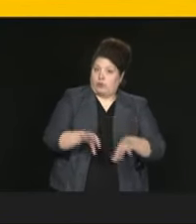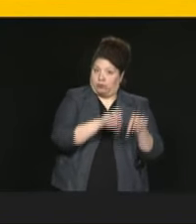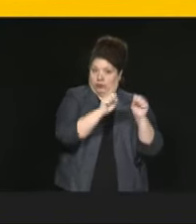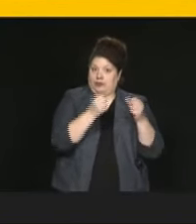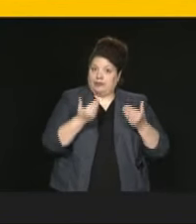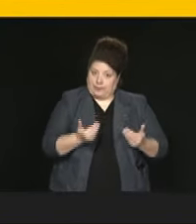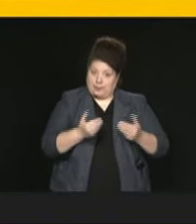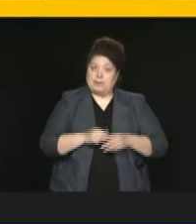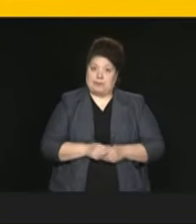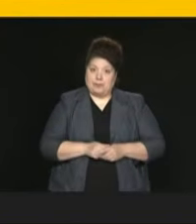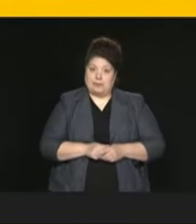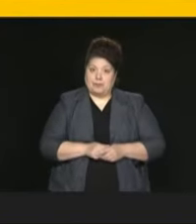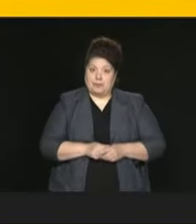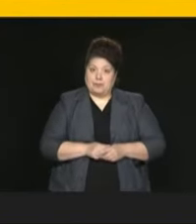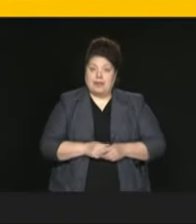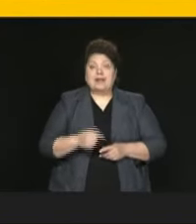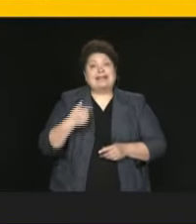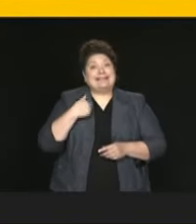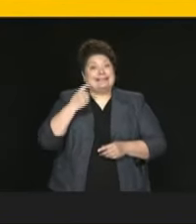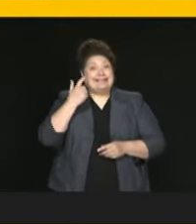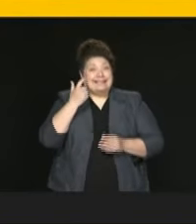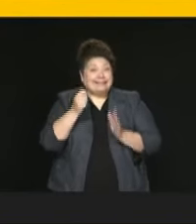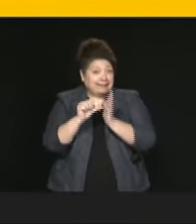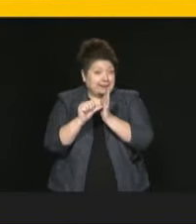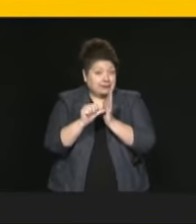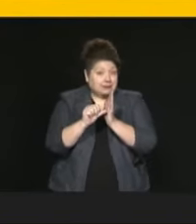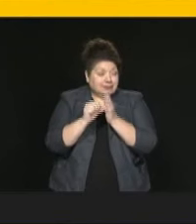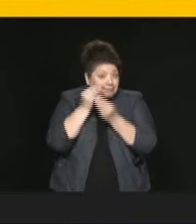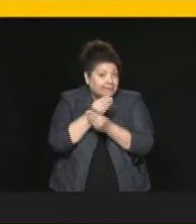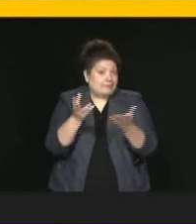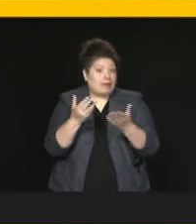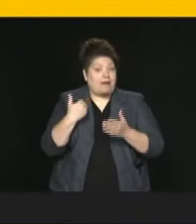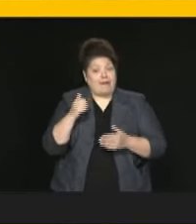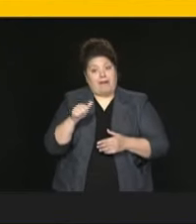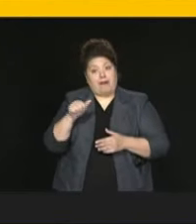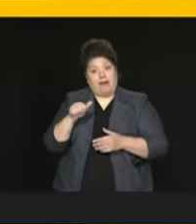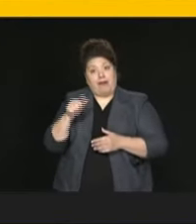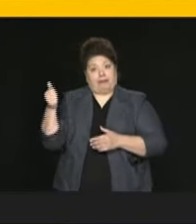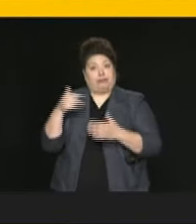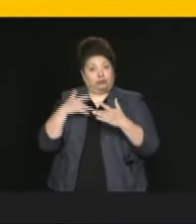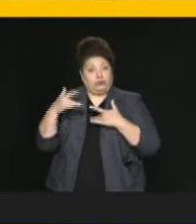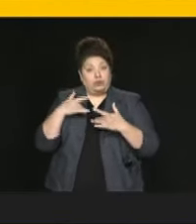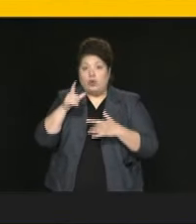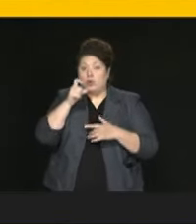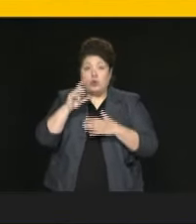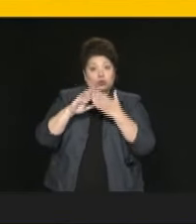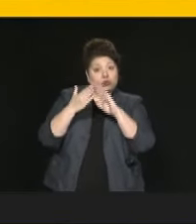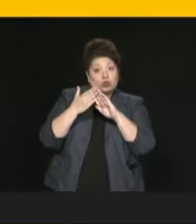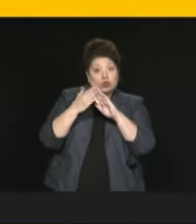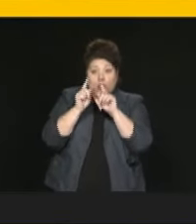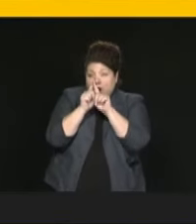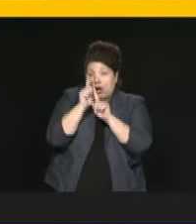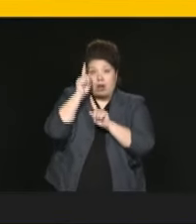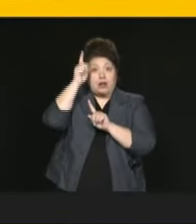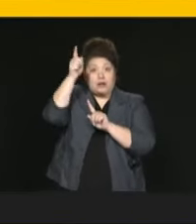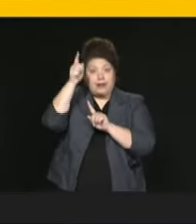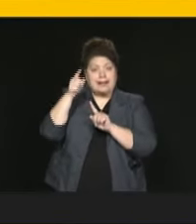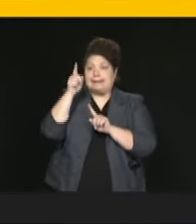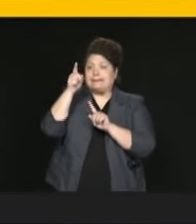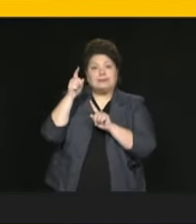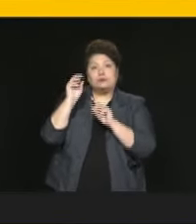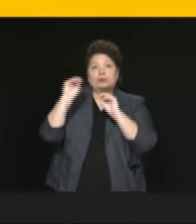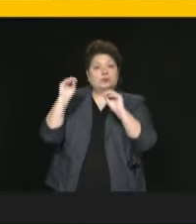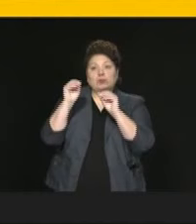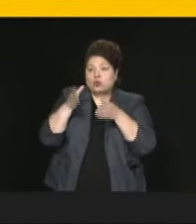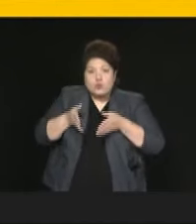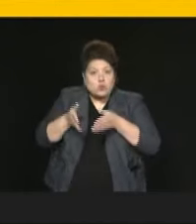before, on another topic, remote and fly-in First Nations communities are vulnerable during this time. The ongoing delivery of essential